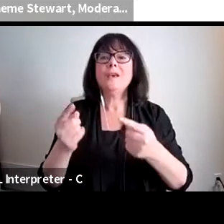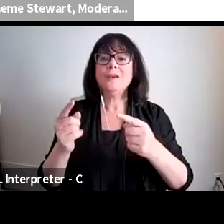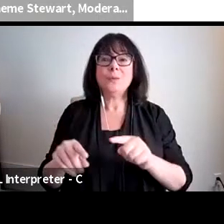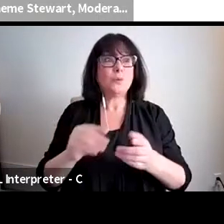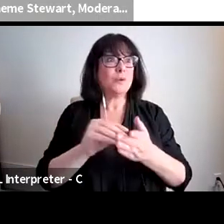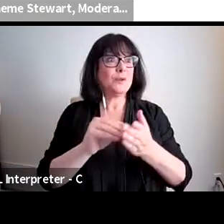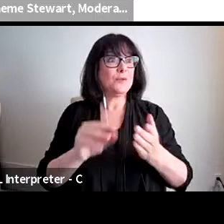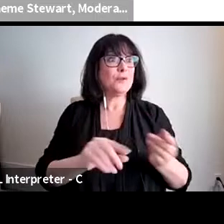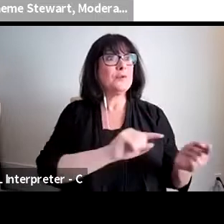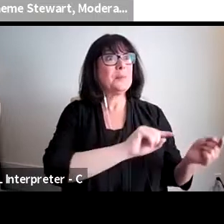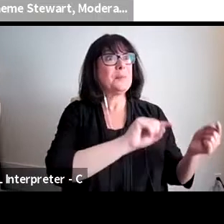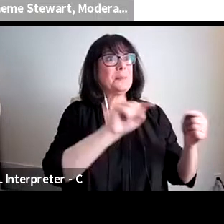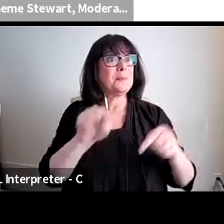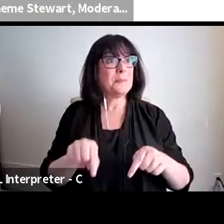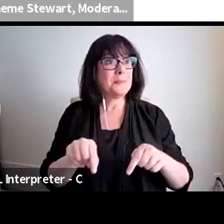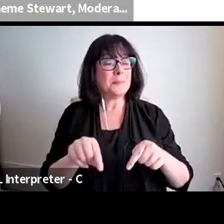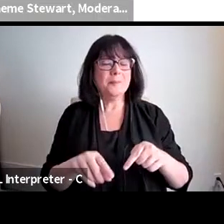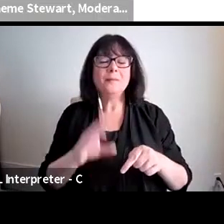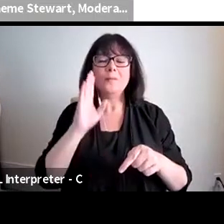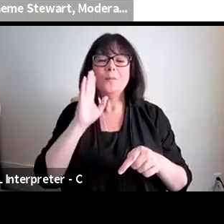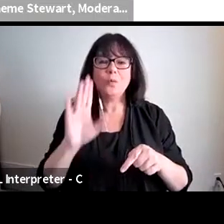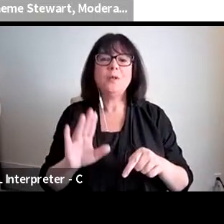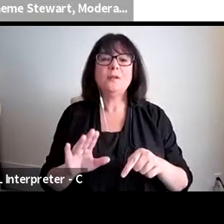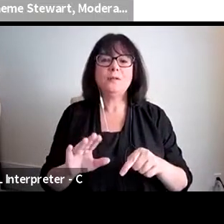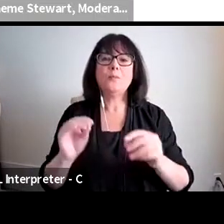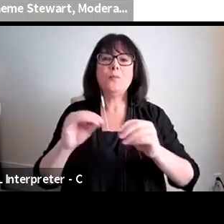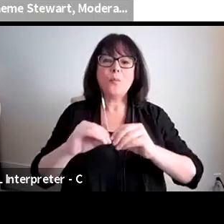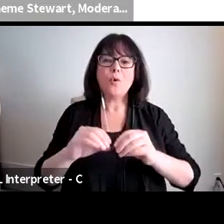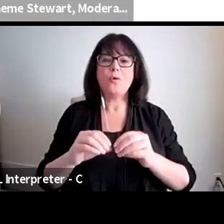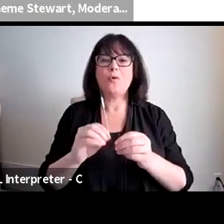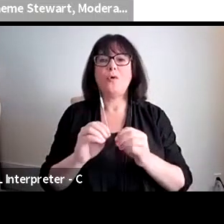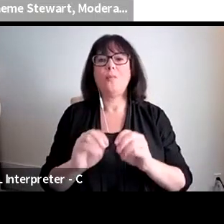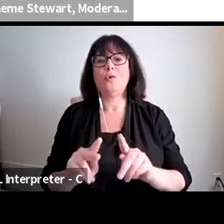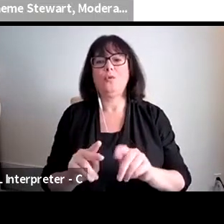opportunities available to them. Thank you, Lucy. Lisa?